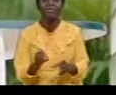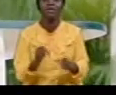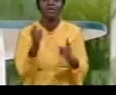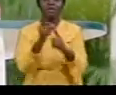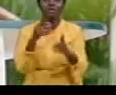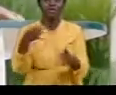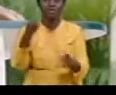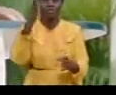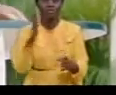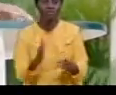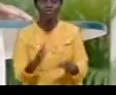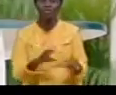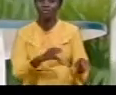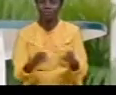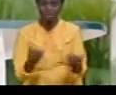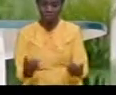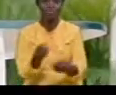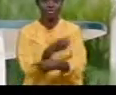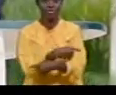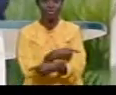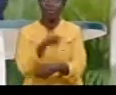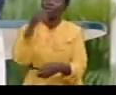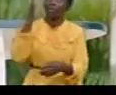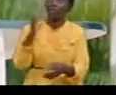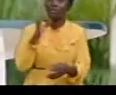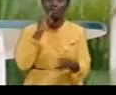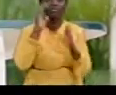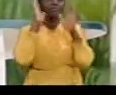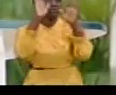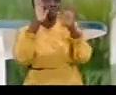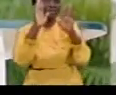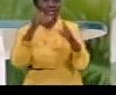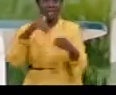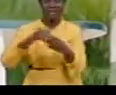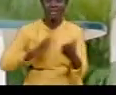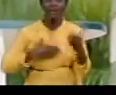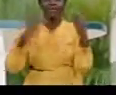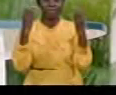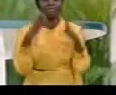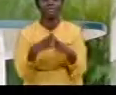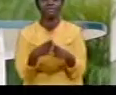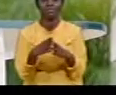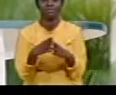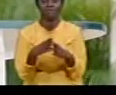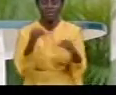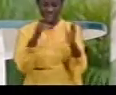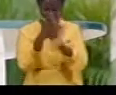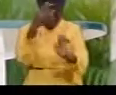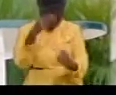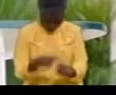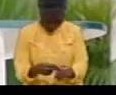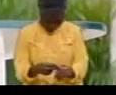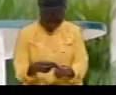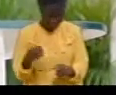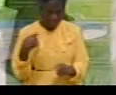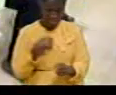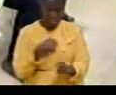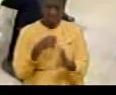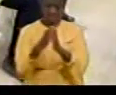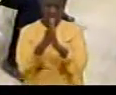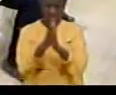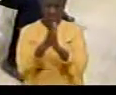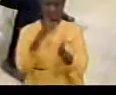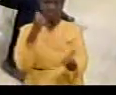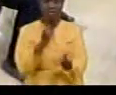today. God is a wonderful God in our celebration. In Jesus' name, we